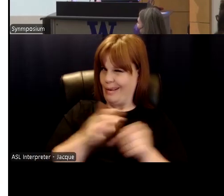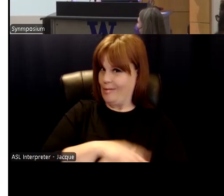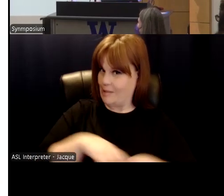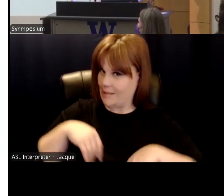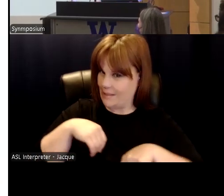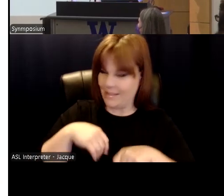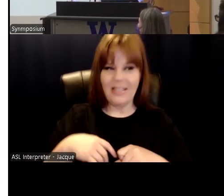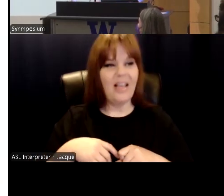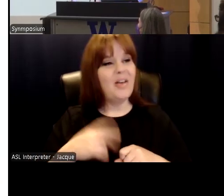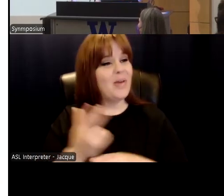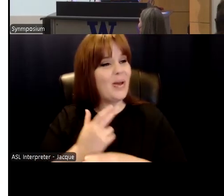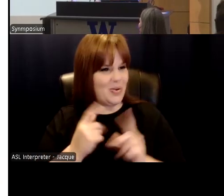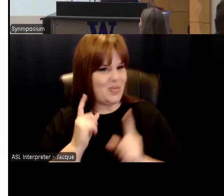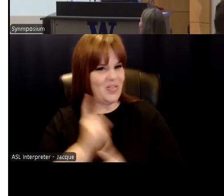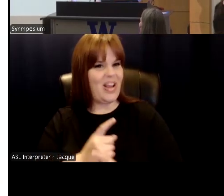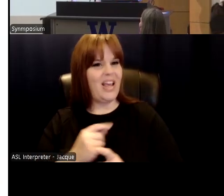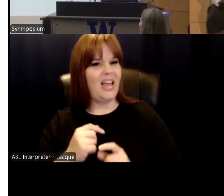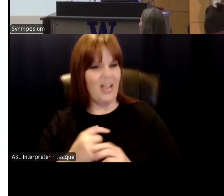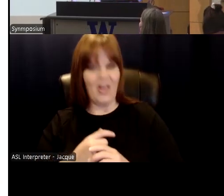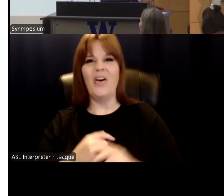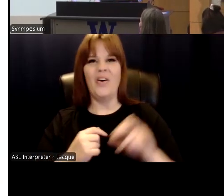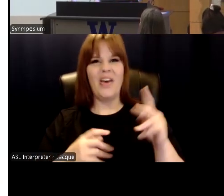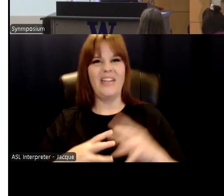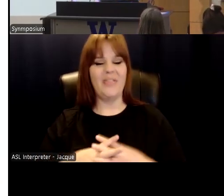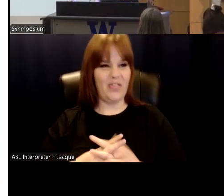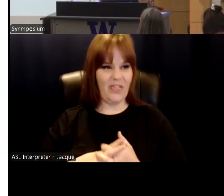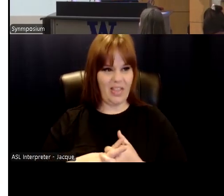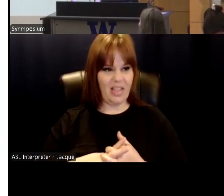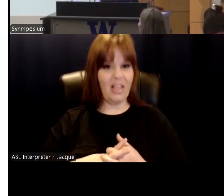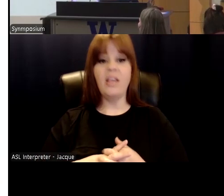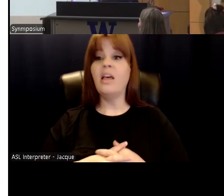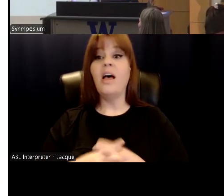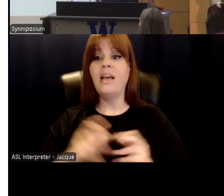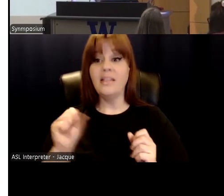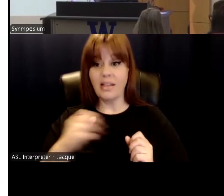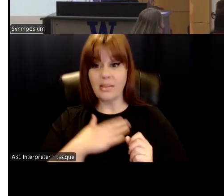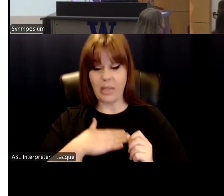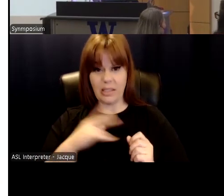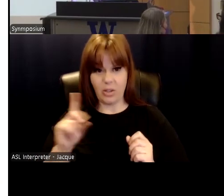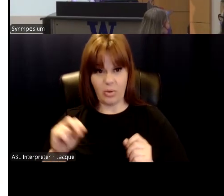Okay. Yes, please do.